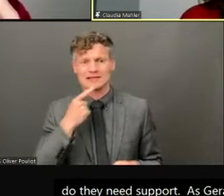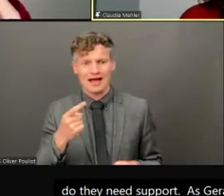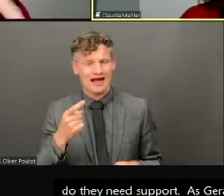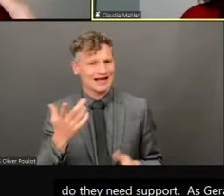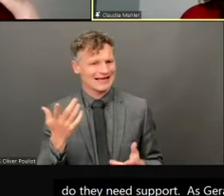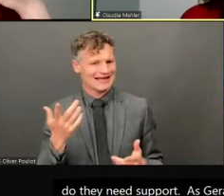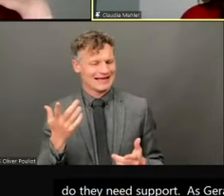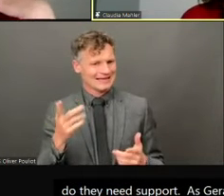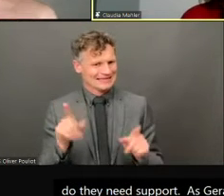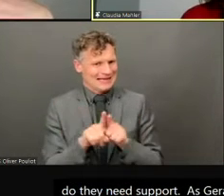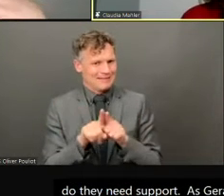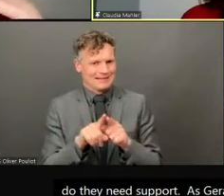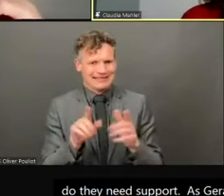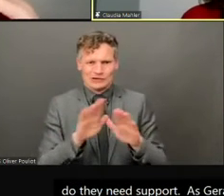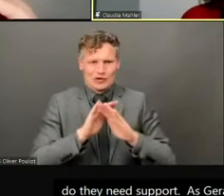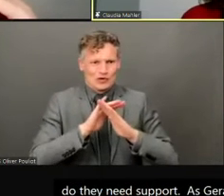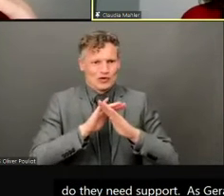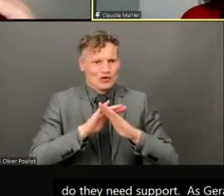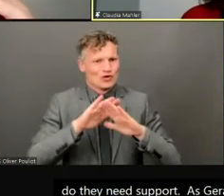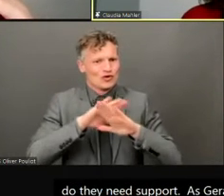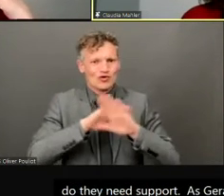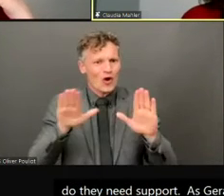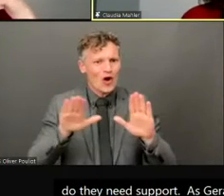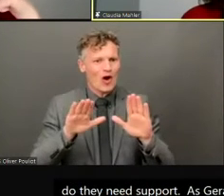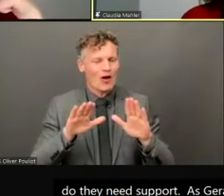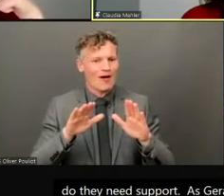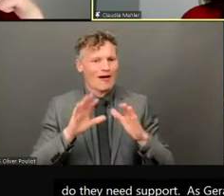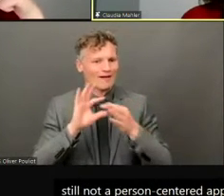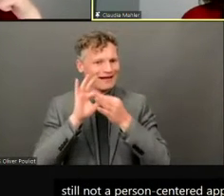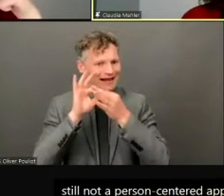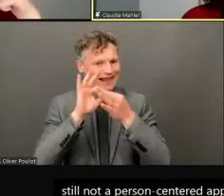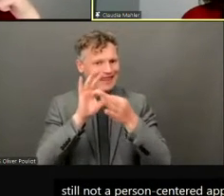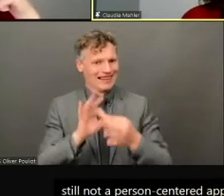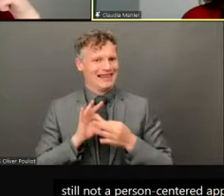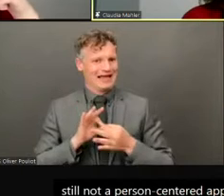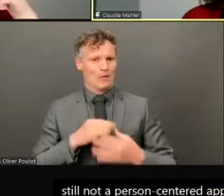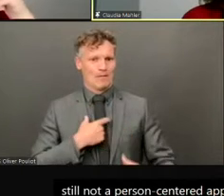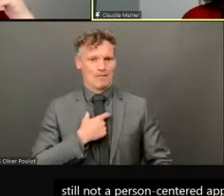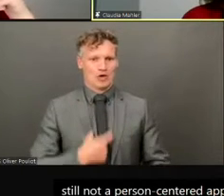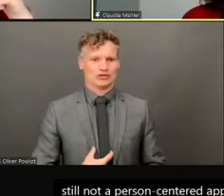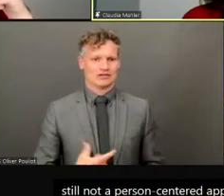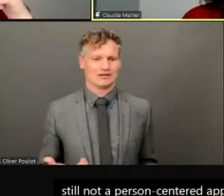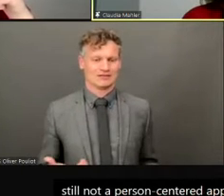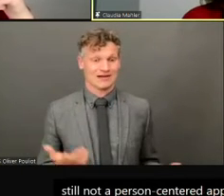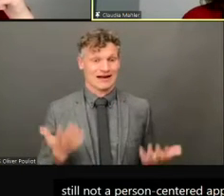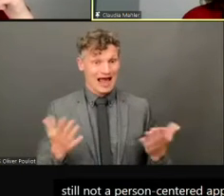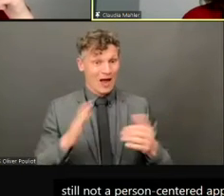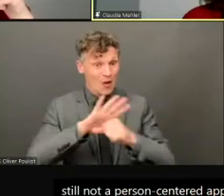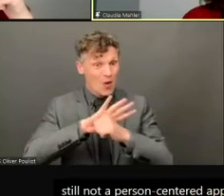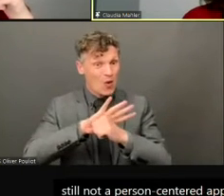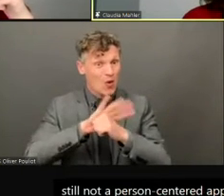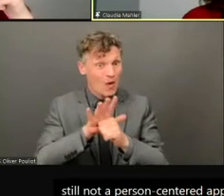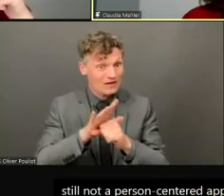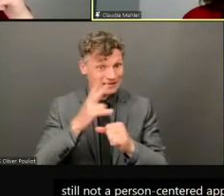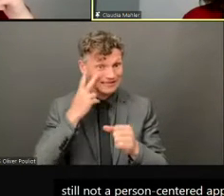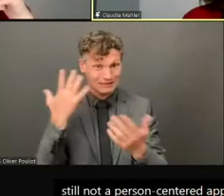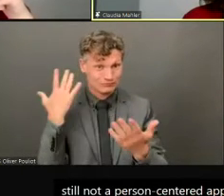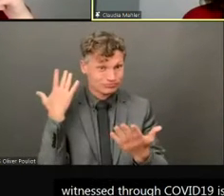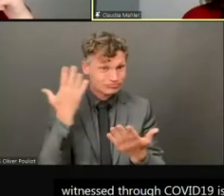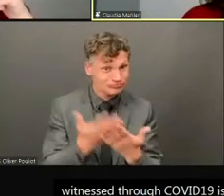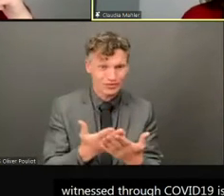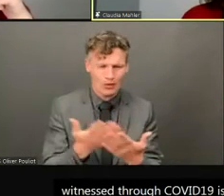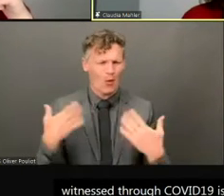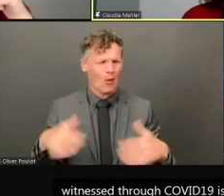approach. What we have witnessed through COVID-19 was ageist and ageism in all different aspects. You know, it